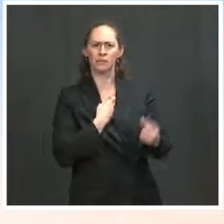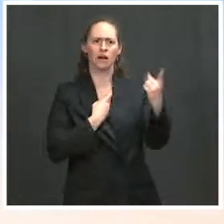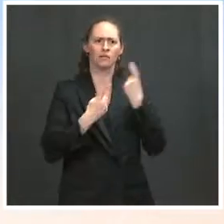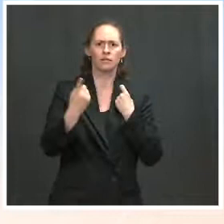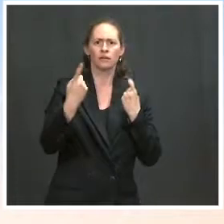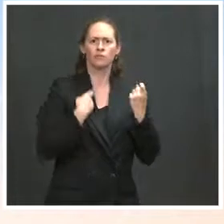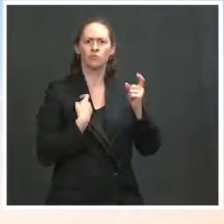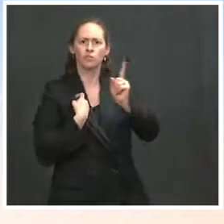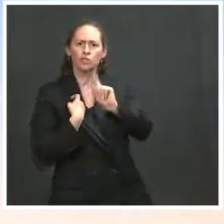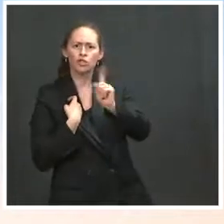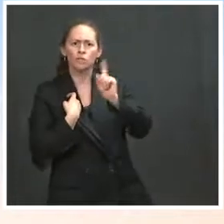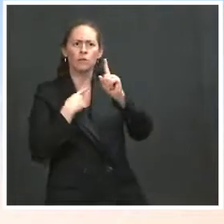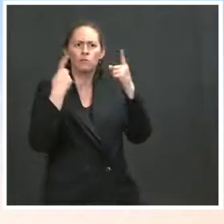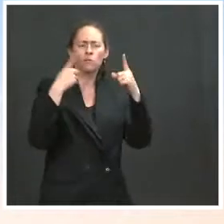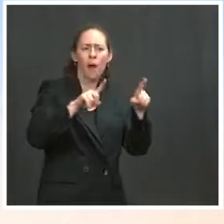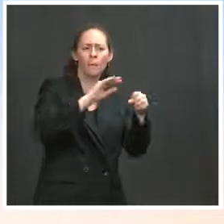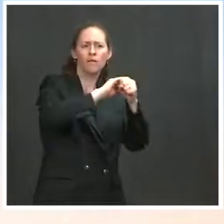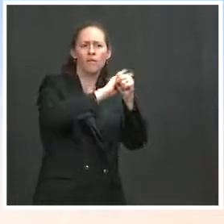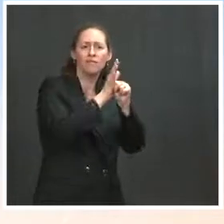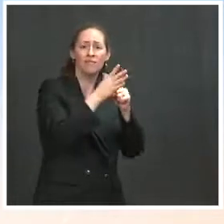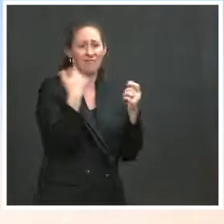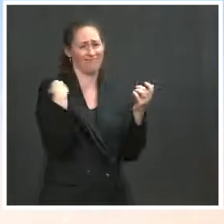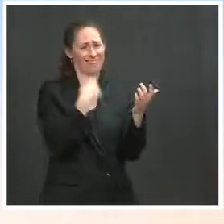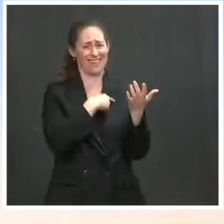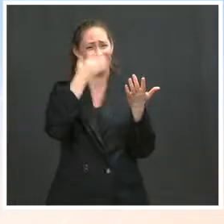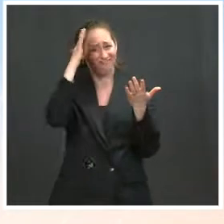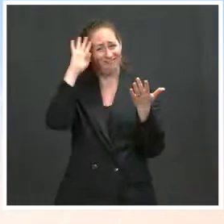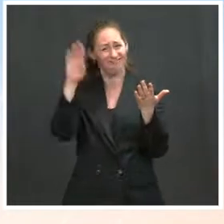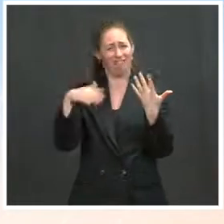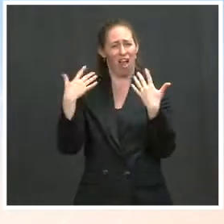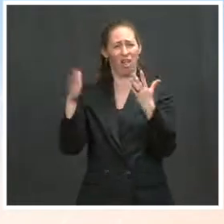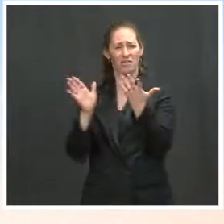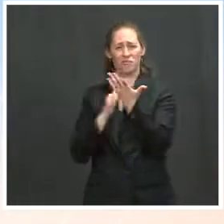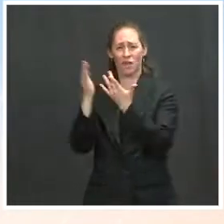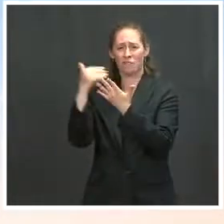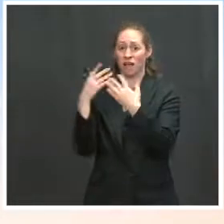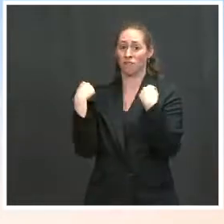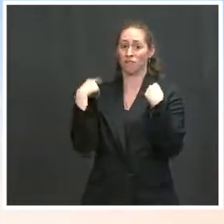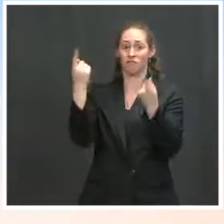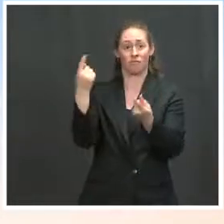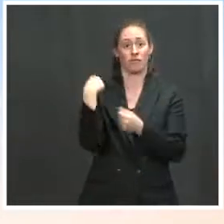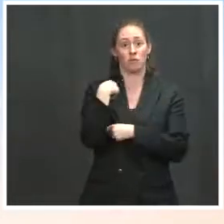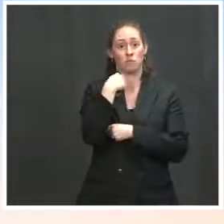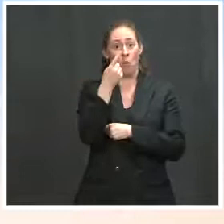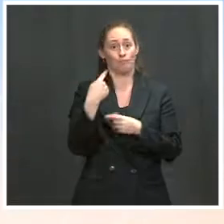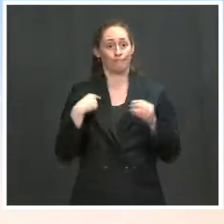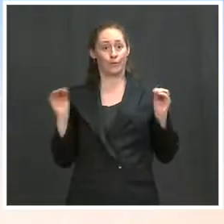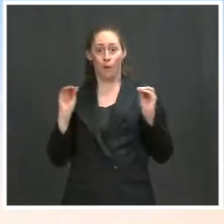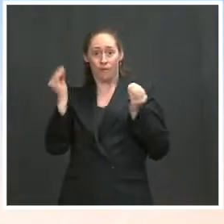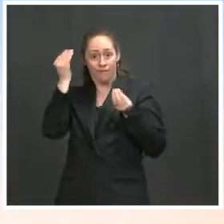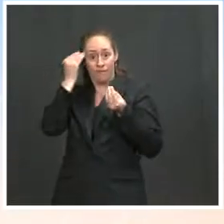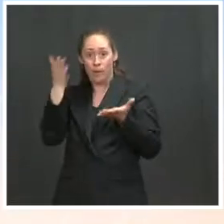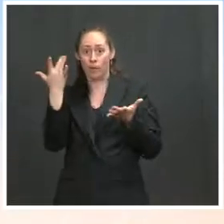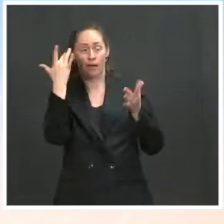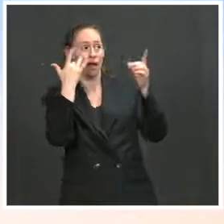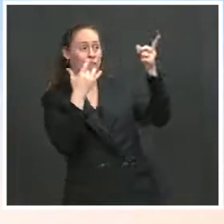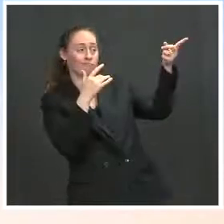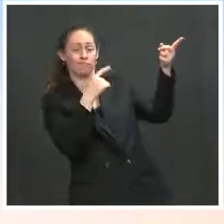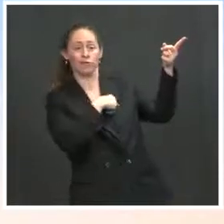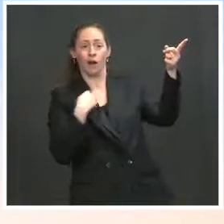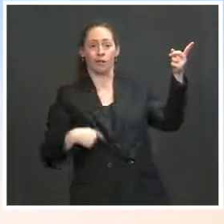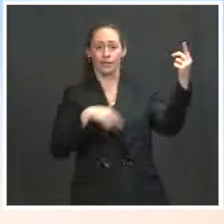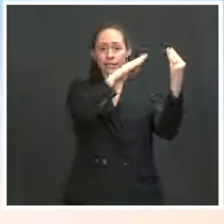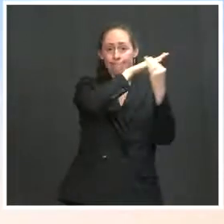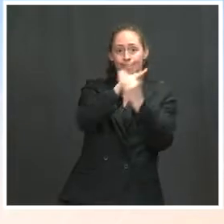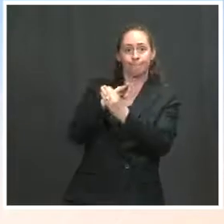pretty vocal, right? This administration, we didn't have access. China wasn't transparent enough. We have been saying that for a very